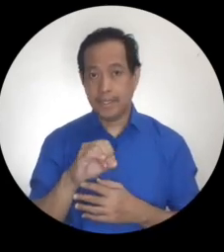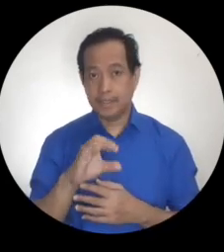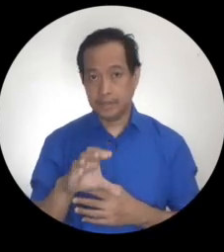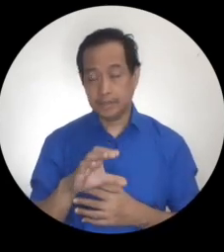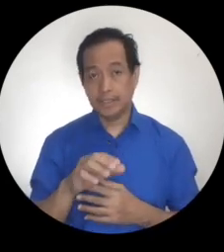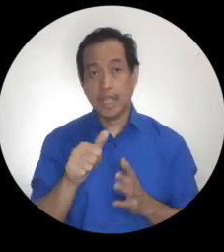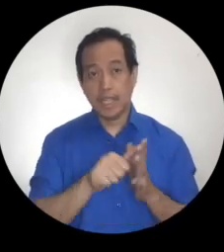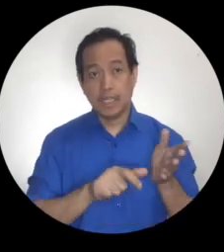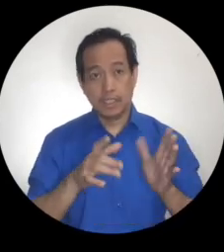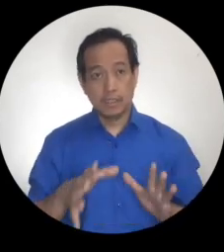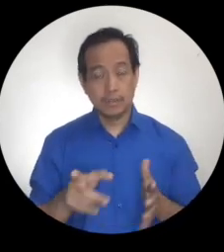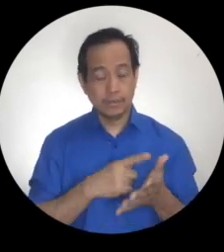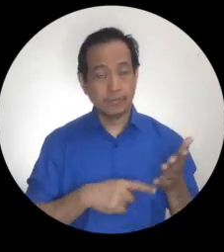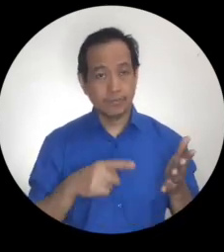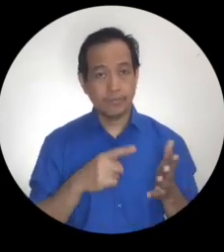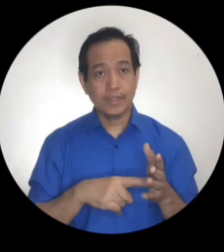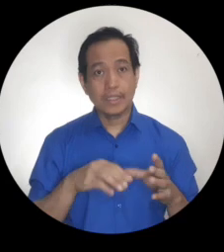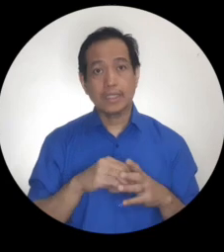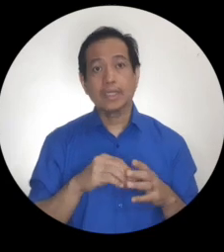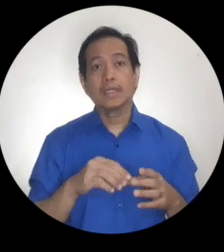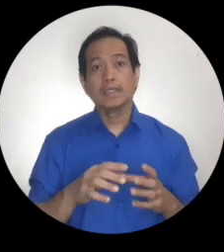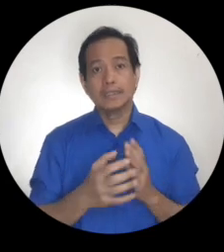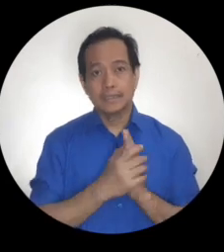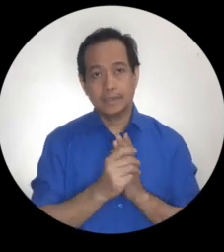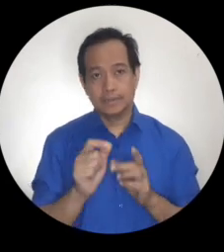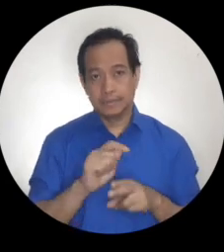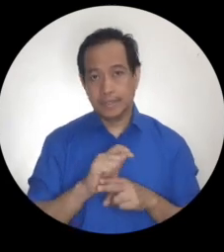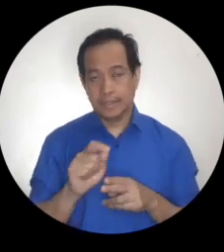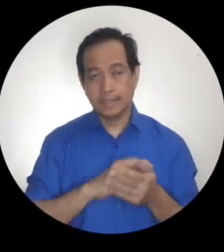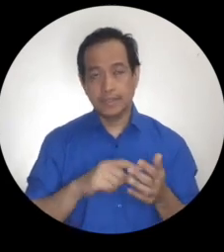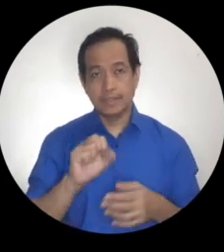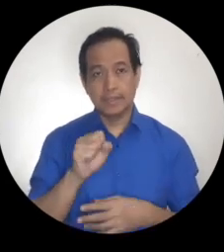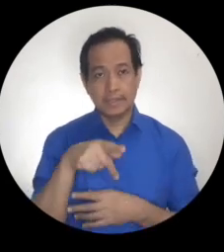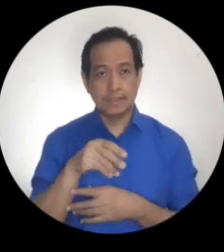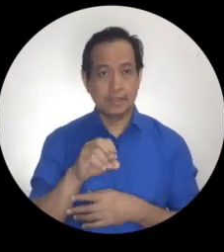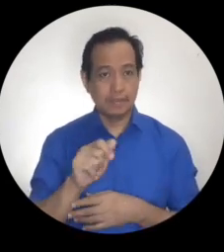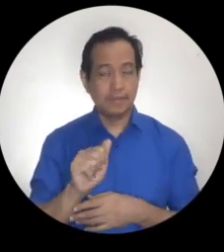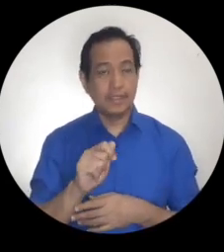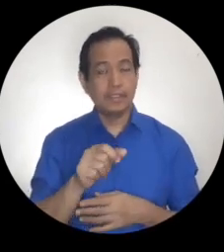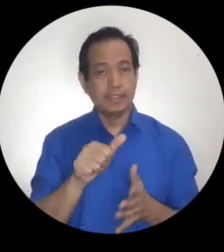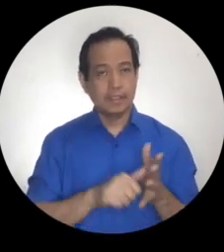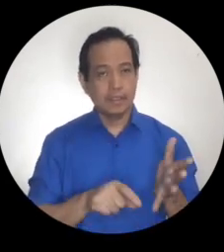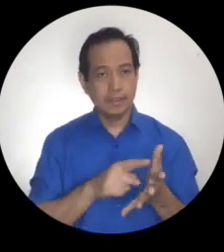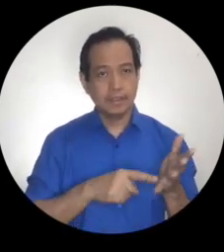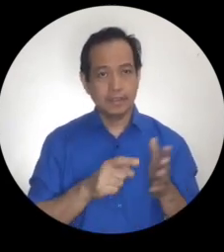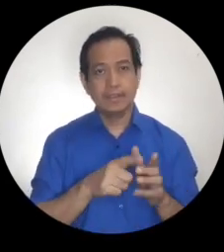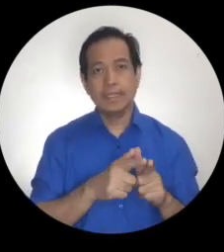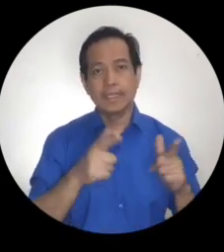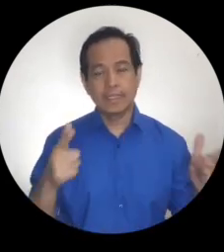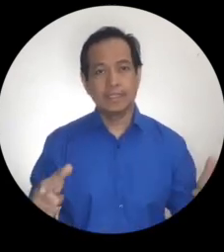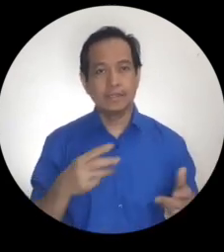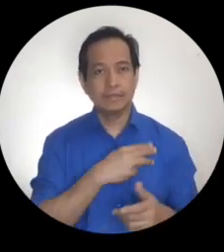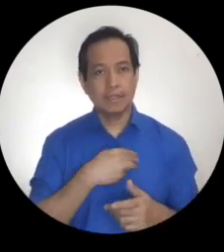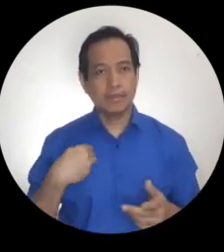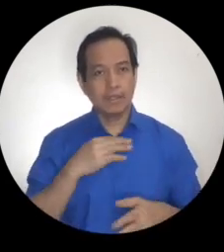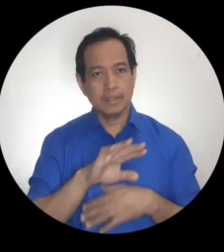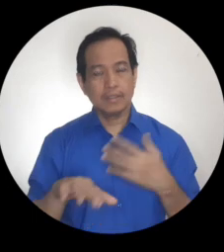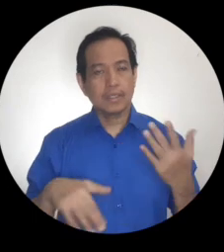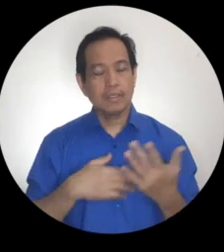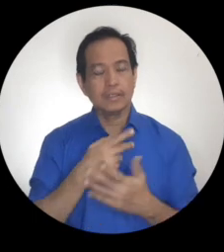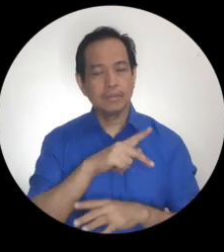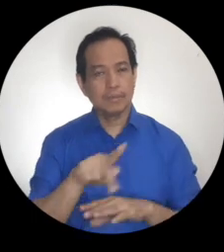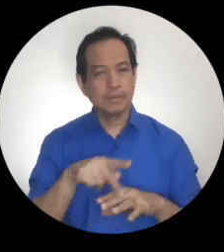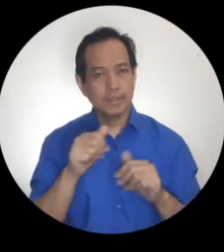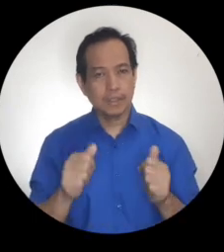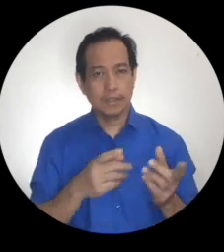orthopedic surgeon, particularly one who's trained in spine surgery. So the Philippine Spine Society has a large membership all